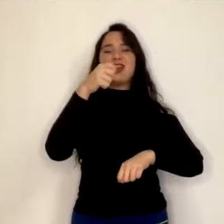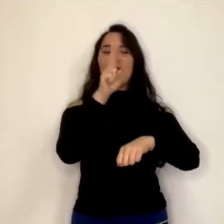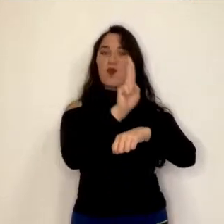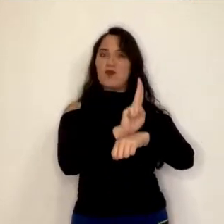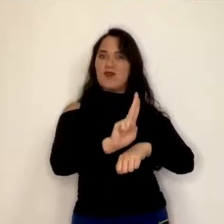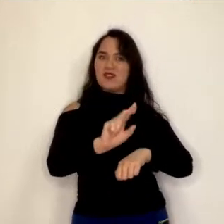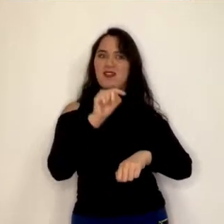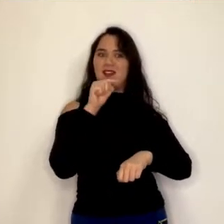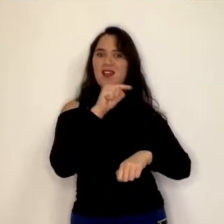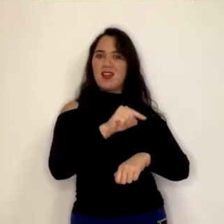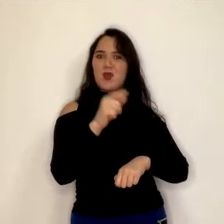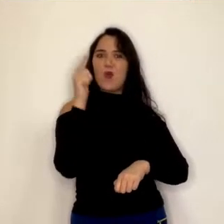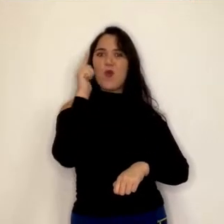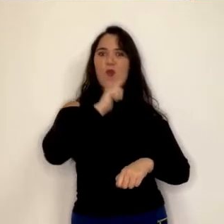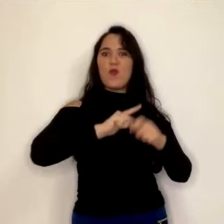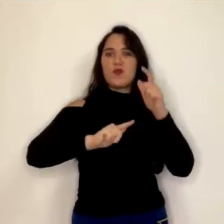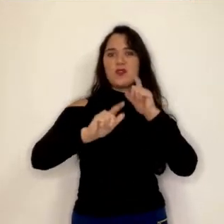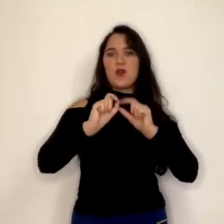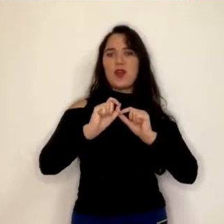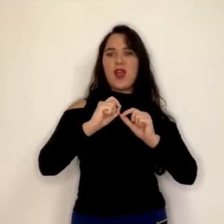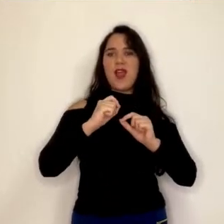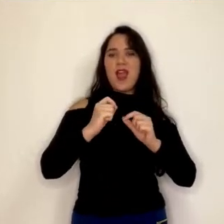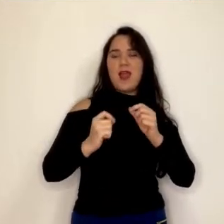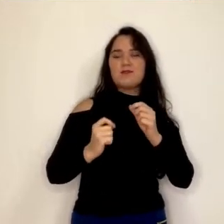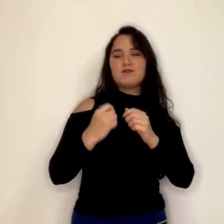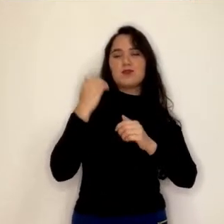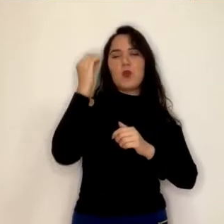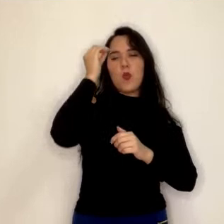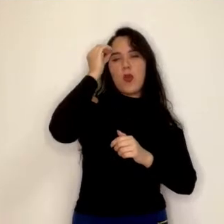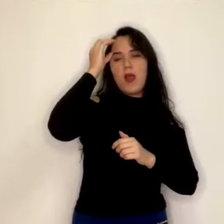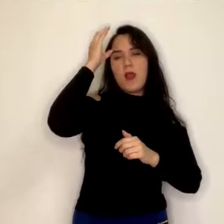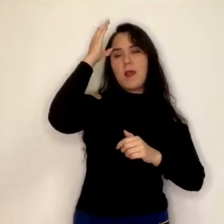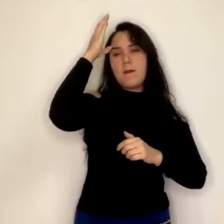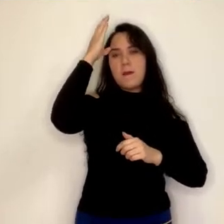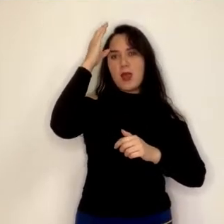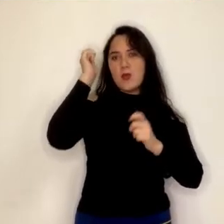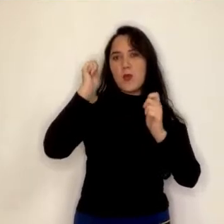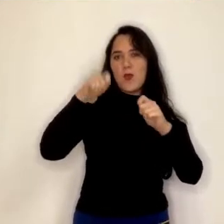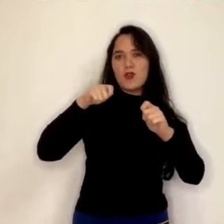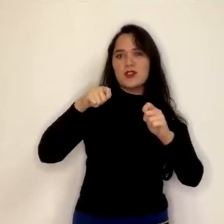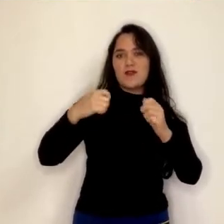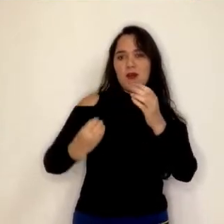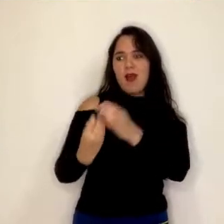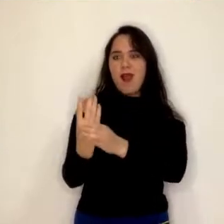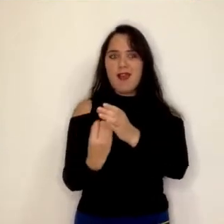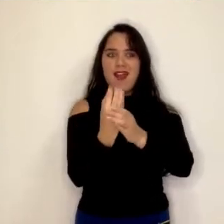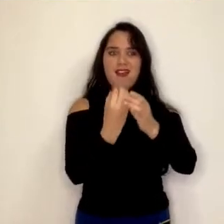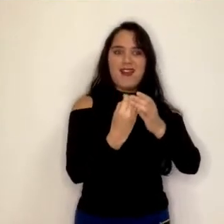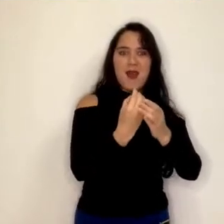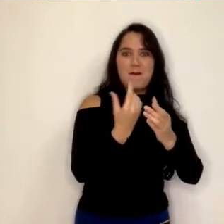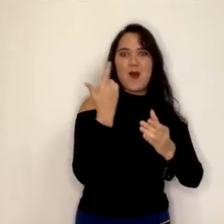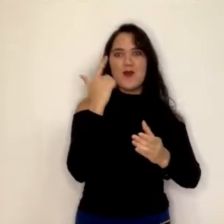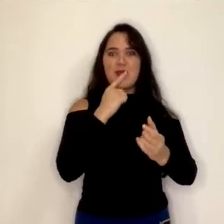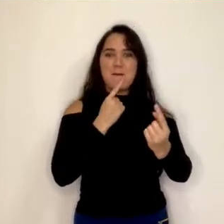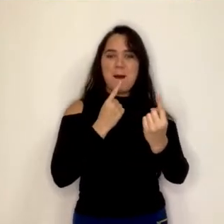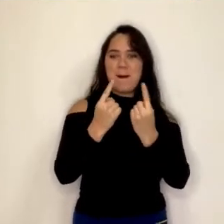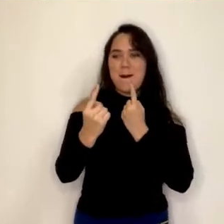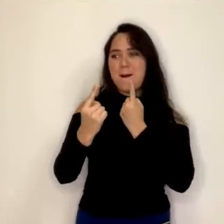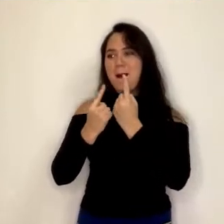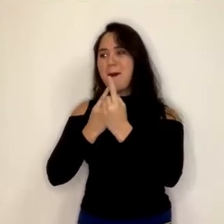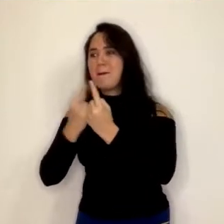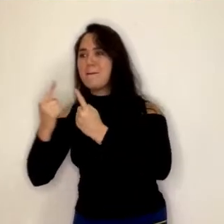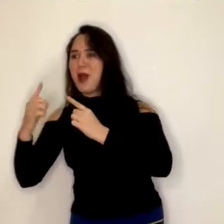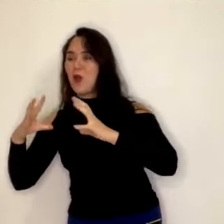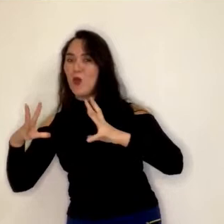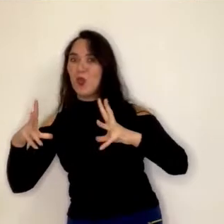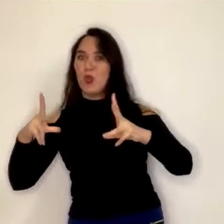when they start to produce the type of knowledge that establishes a dialogue with the whole nation, and that you have